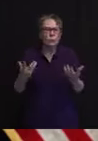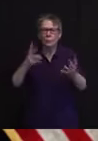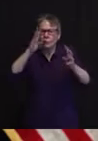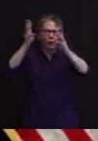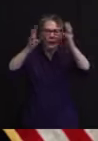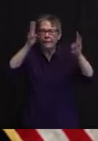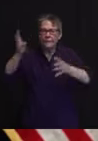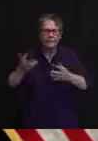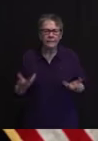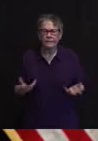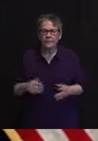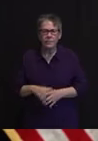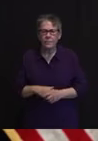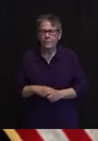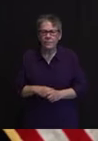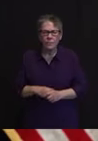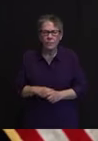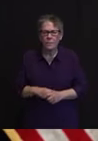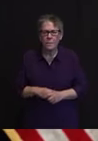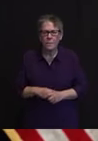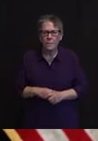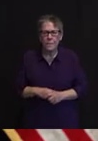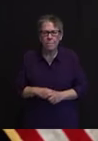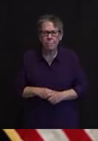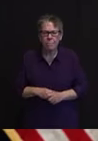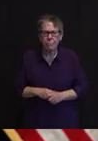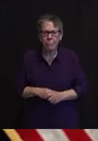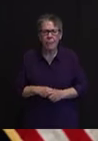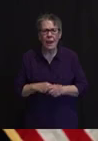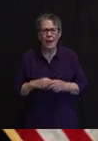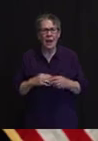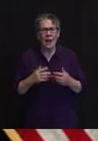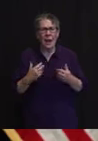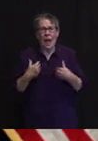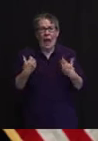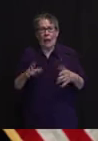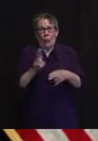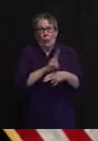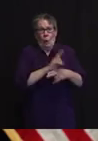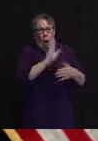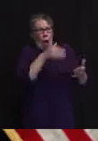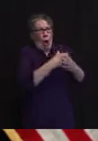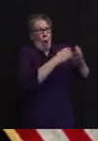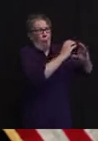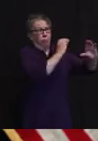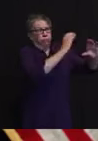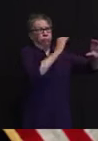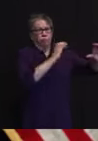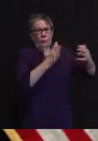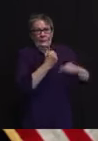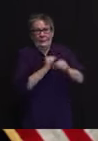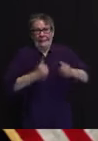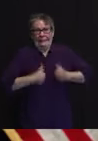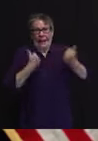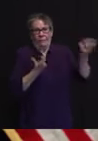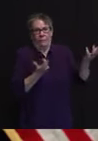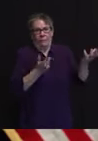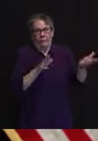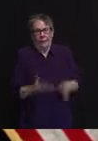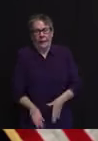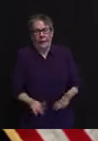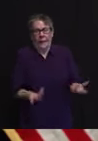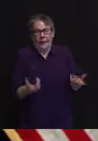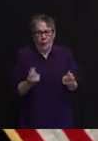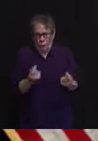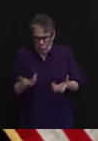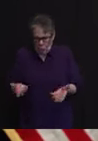a directive like that. But we would be remiss in our duties if we did not, again, make sure we're prepared for